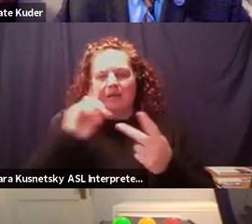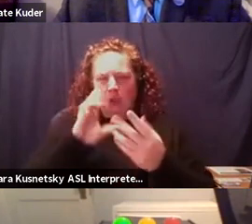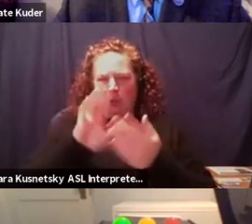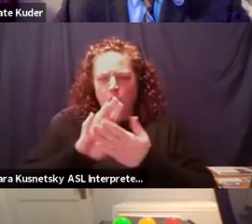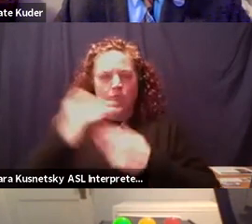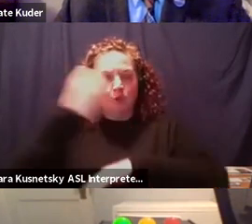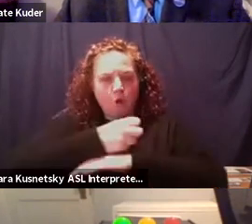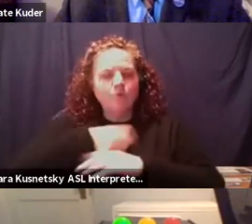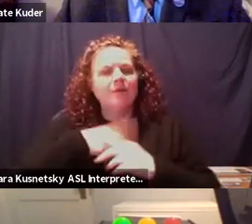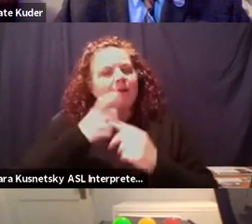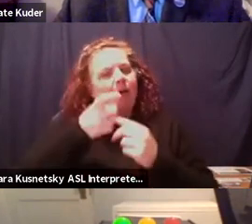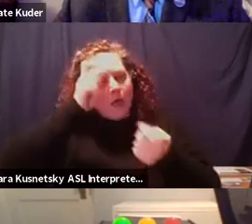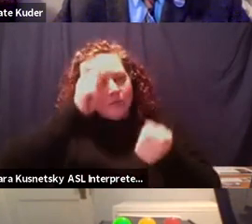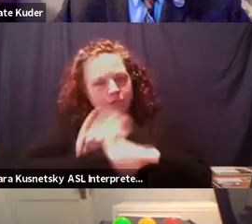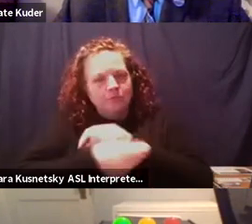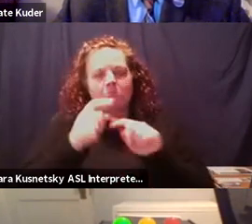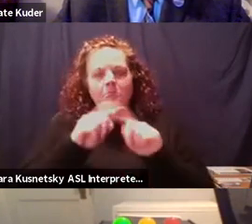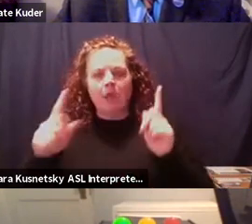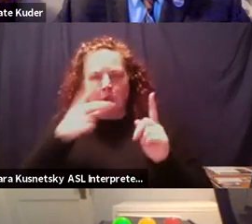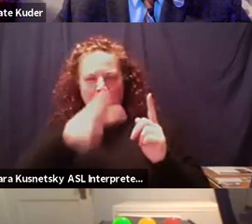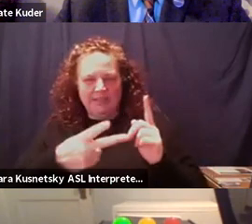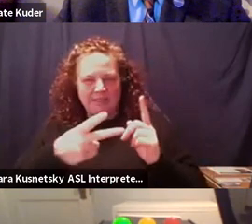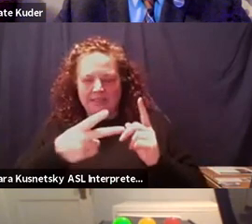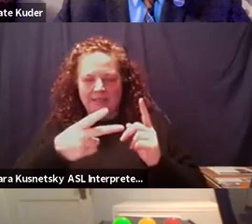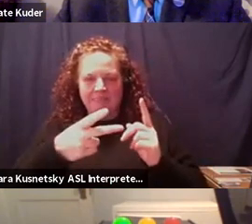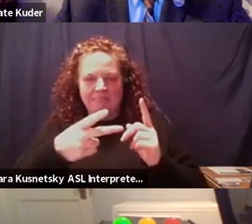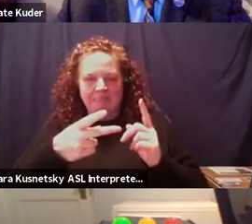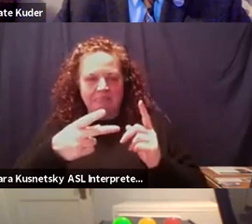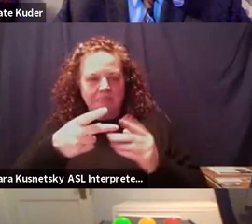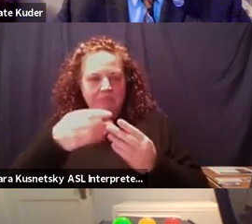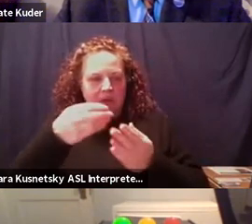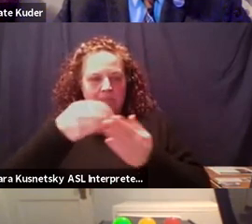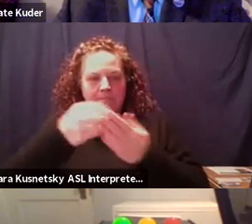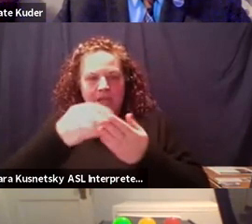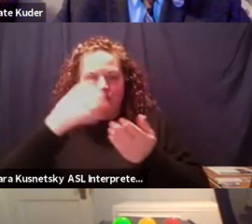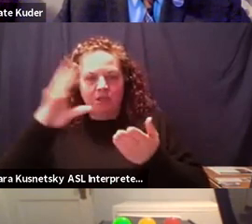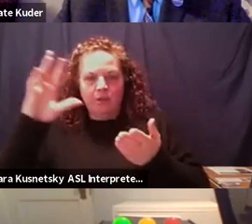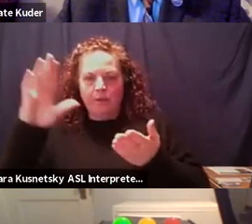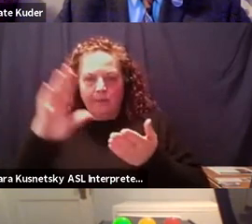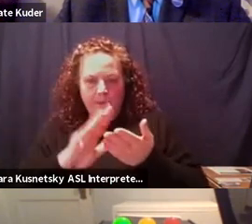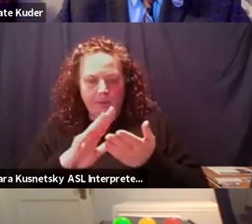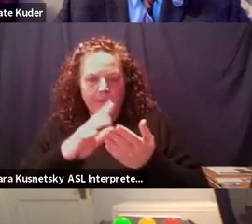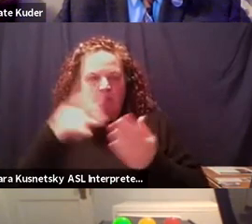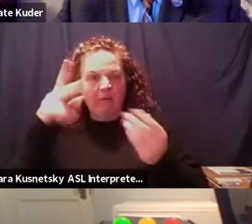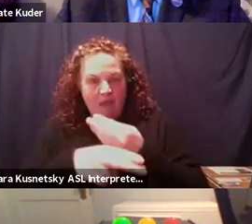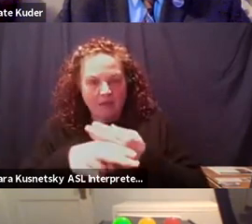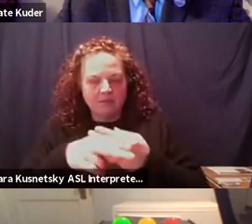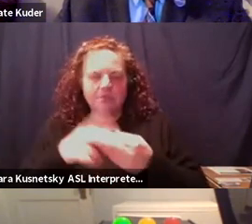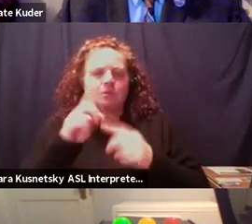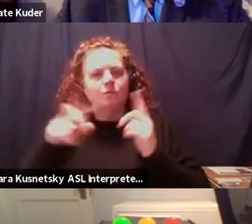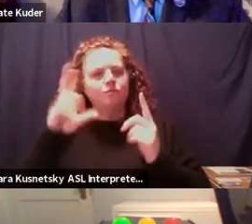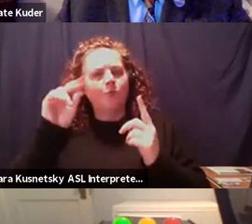all of the schools, you're not going to see budget cuts or declining budgets because we've worked with them individually and supported that